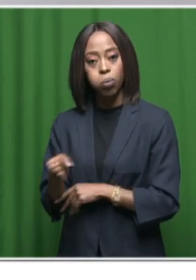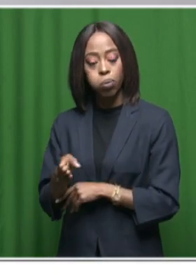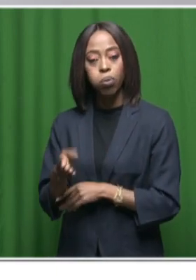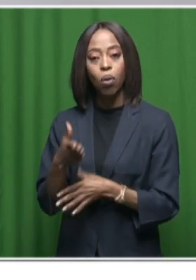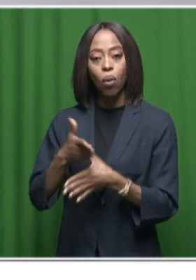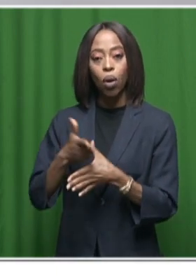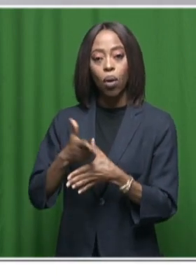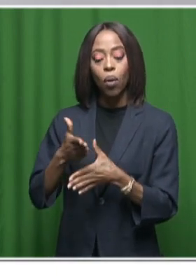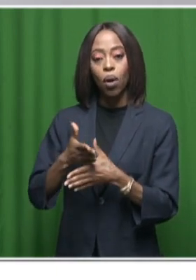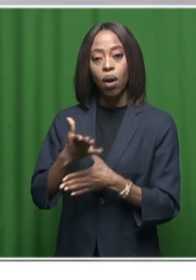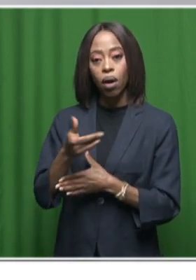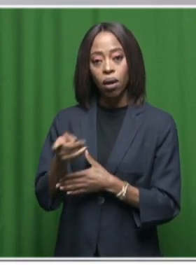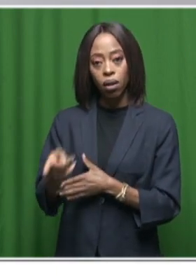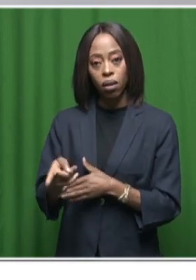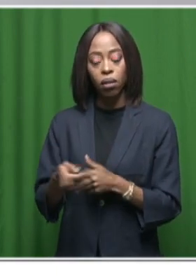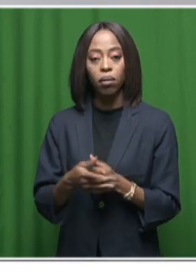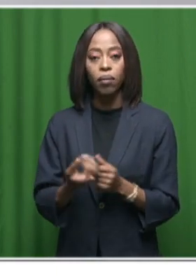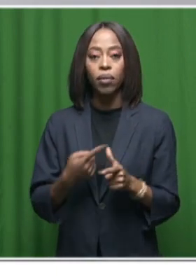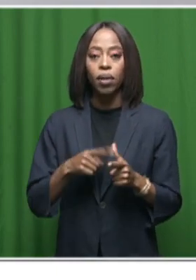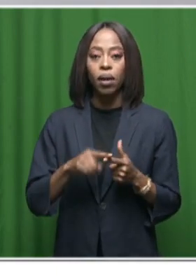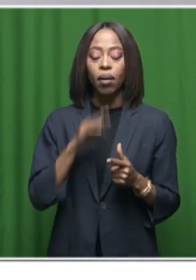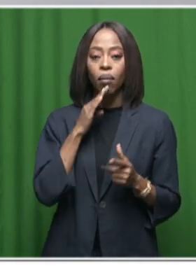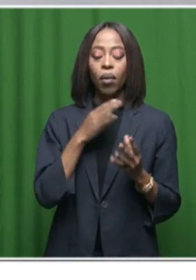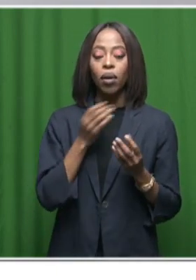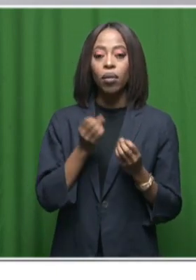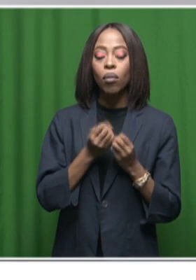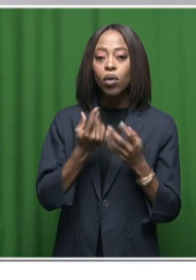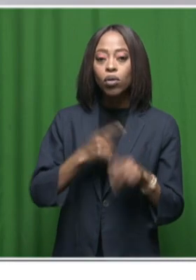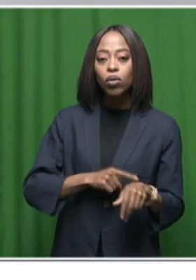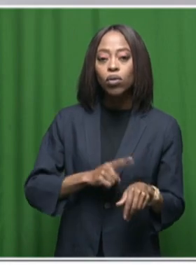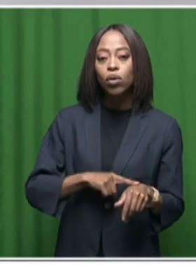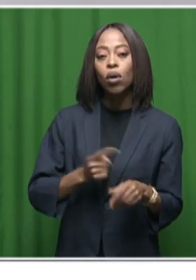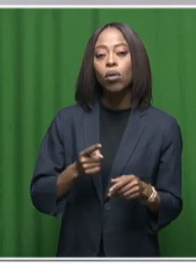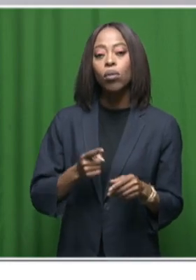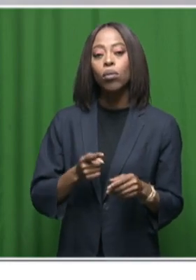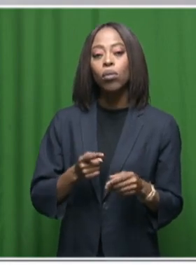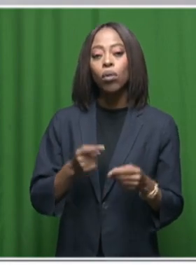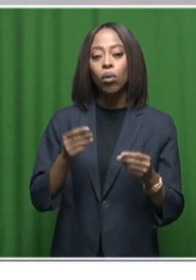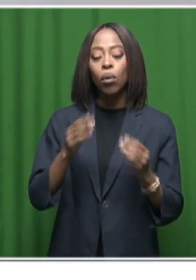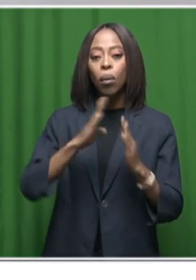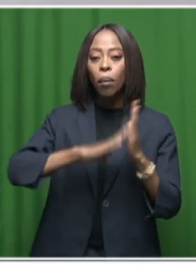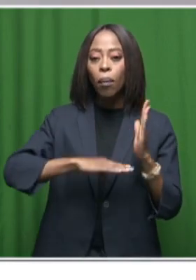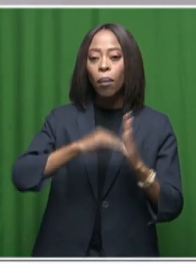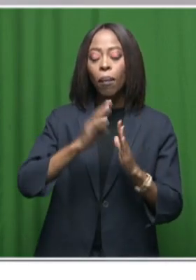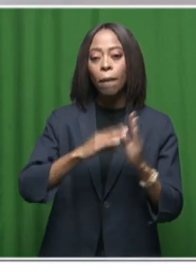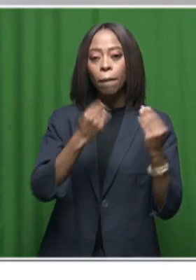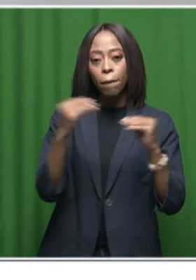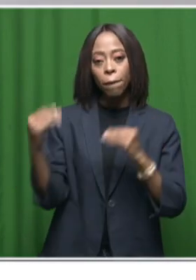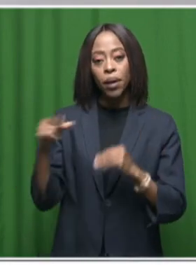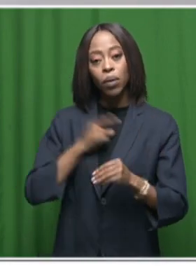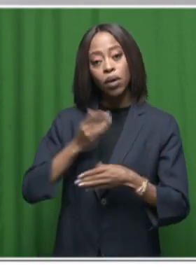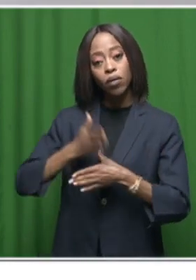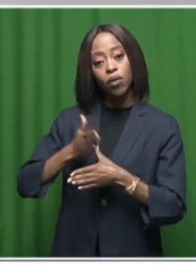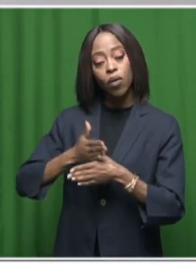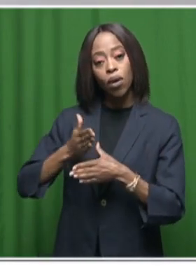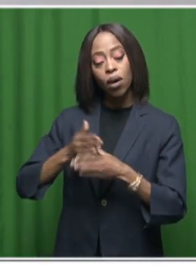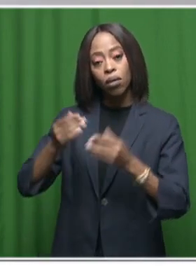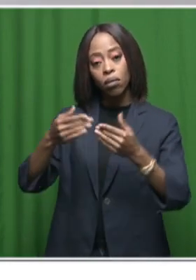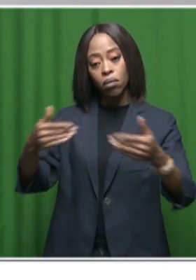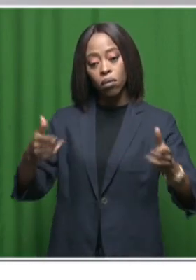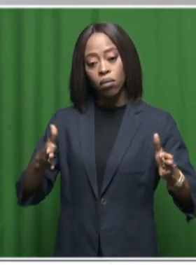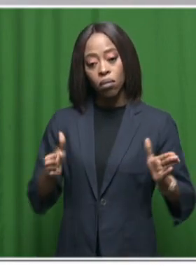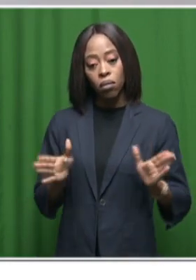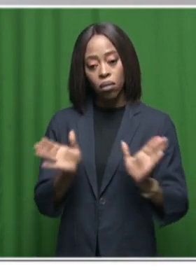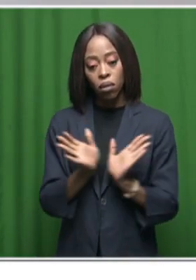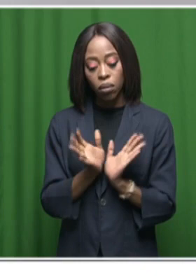works, and you spend a lot of time with it in the studio. And it's an interesting thing that when you're working in the studio, everything you're doing is you're